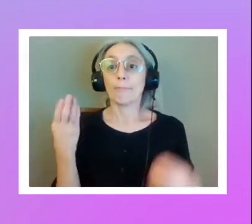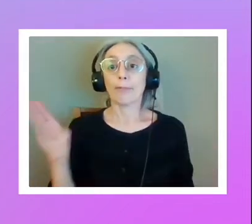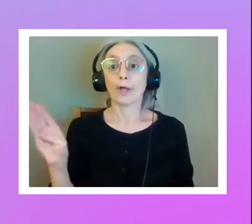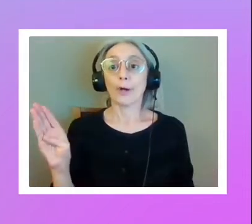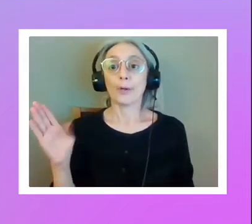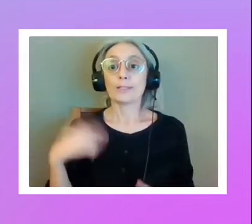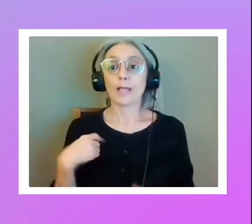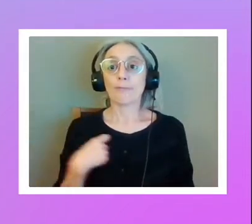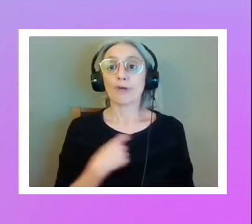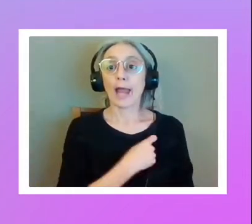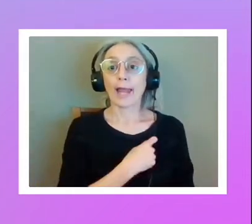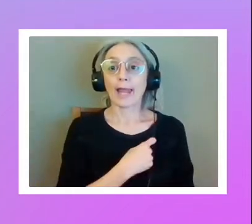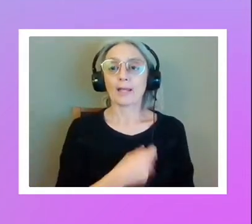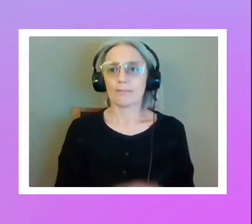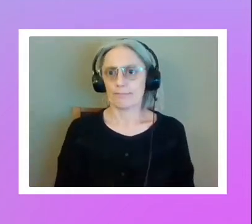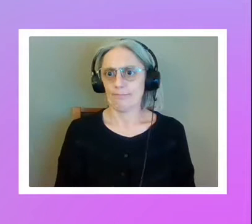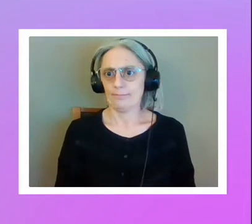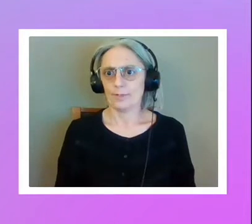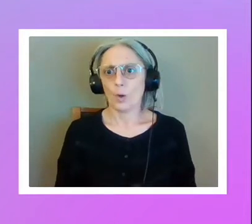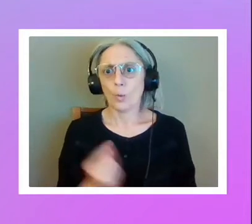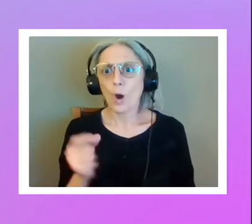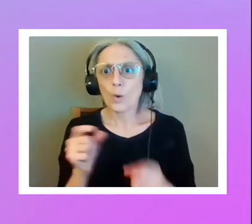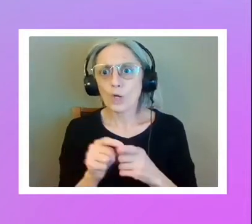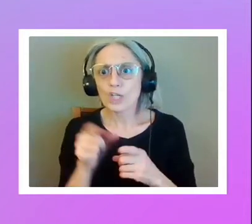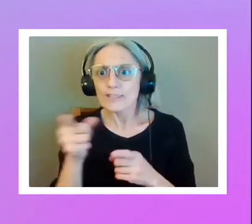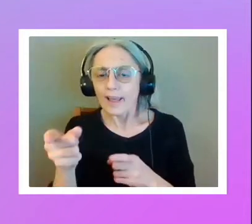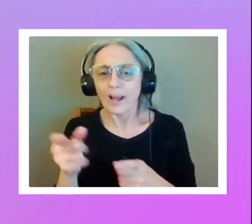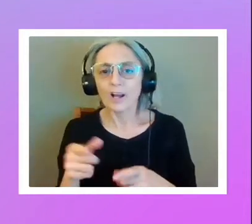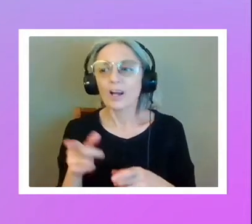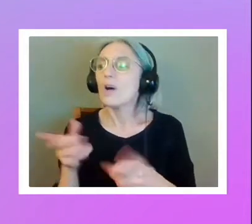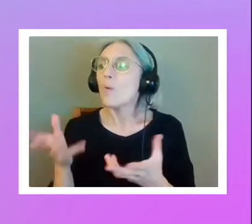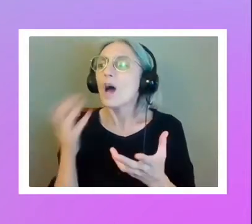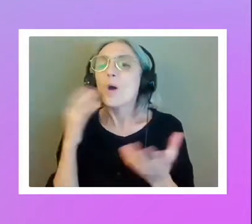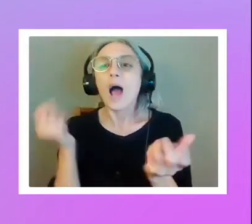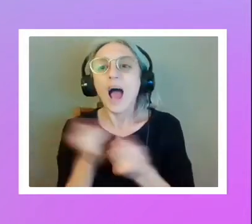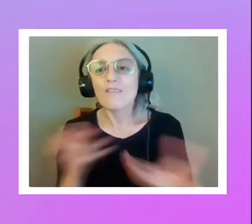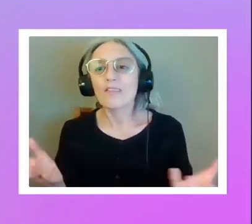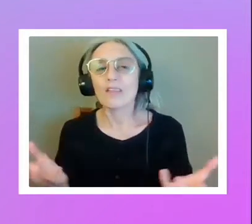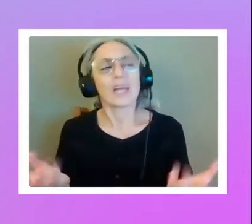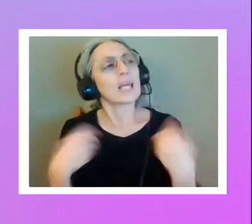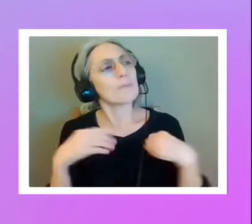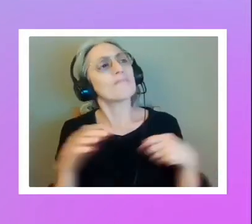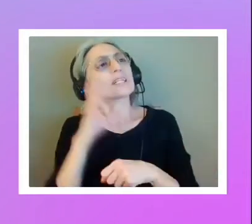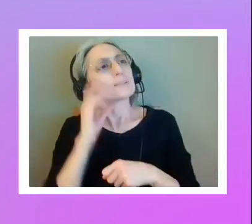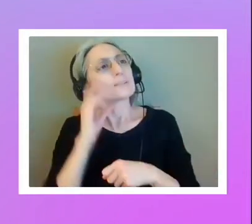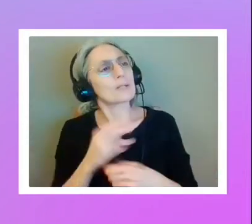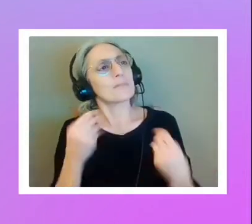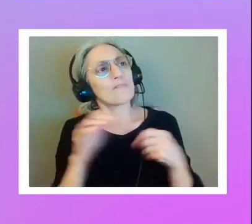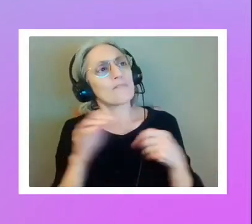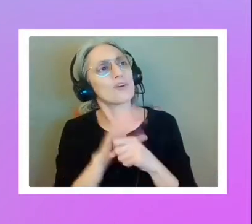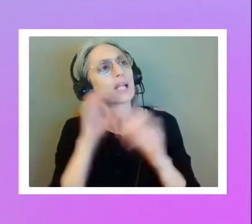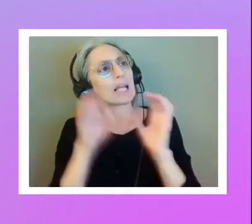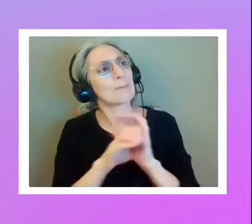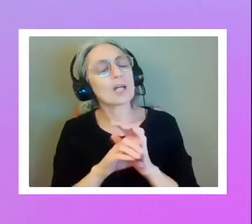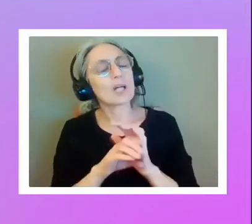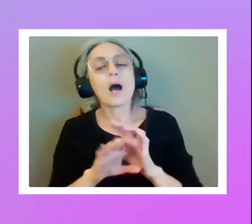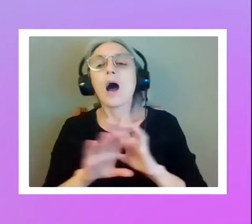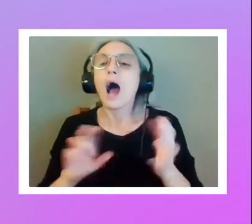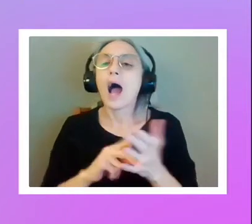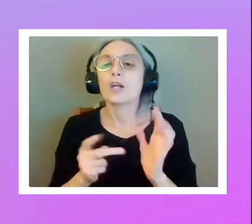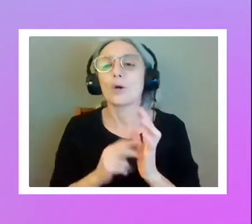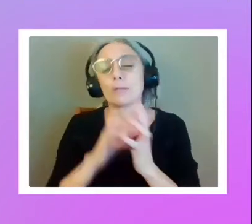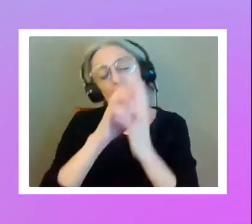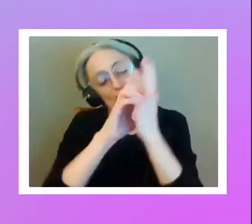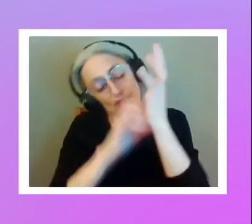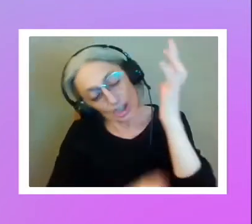words are. They want to know everything. Give me the full experience in the image. I'm not saying write a full paragraph. That's not what you